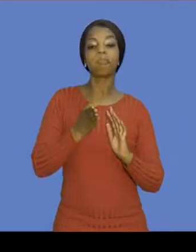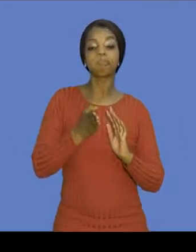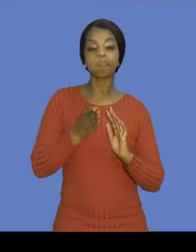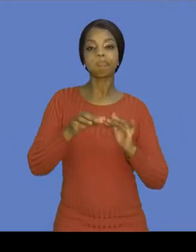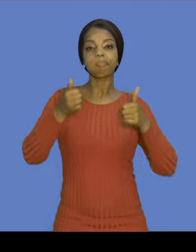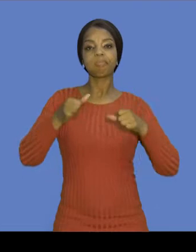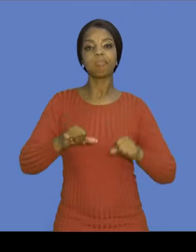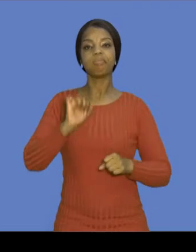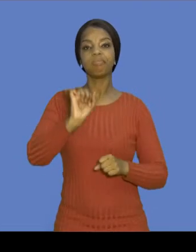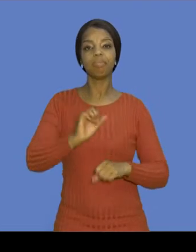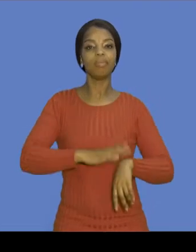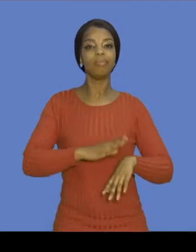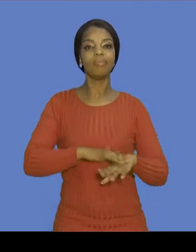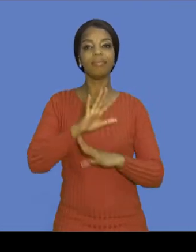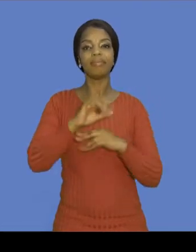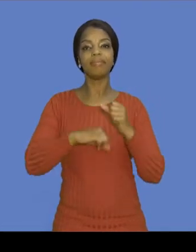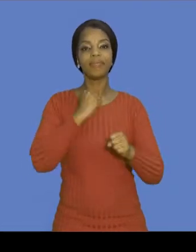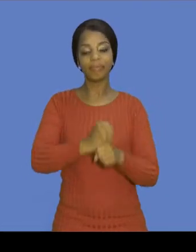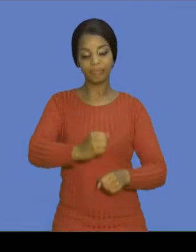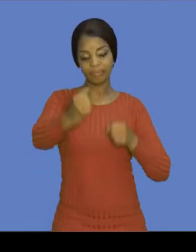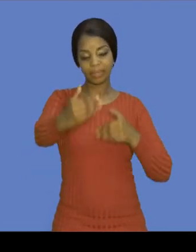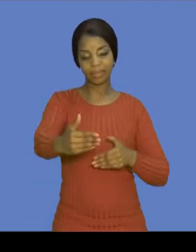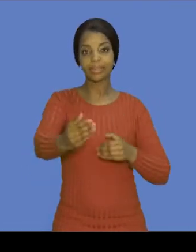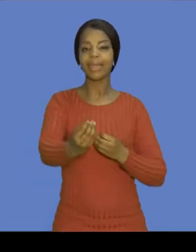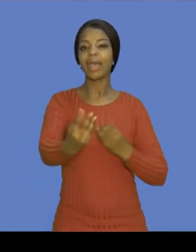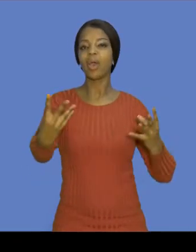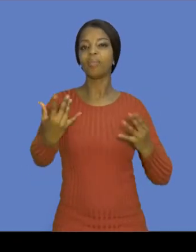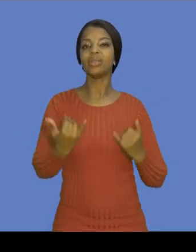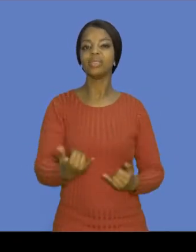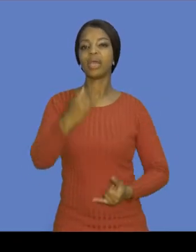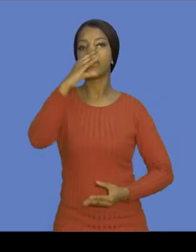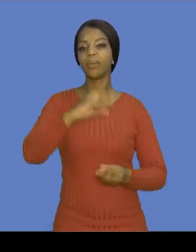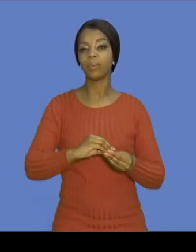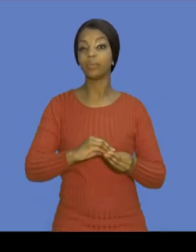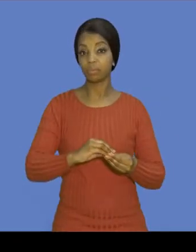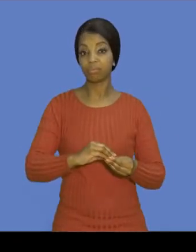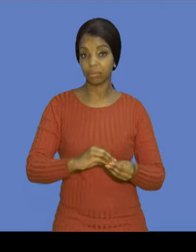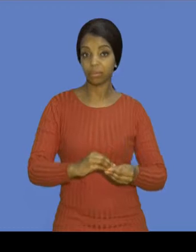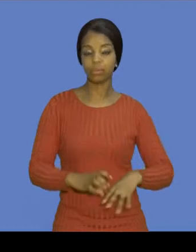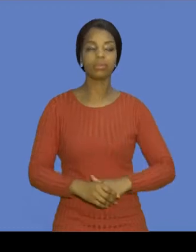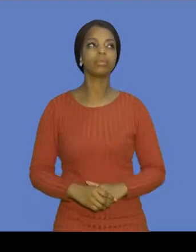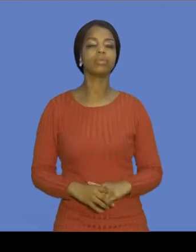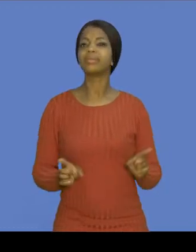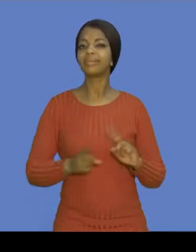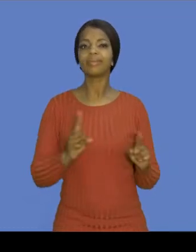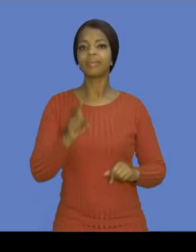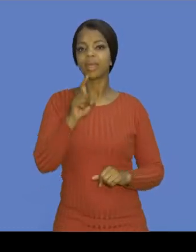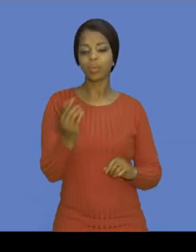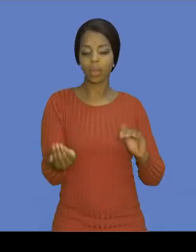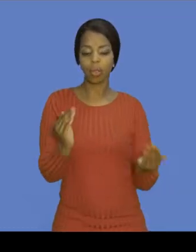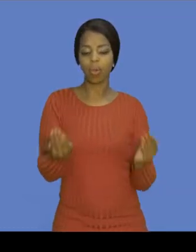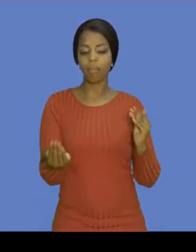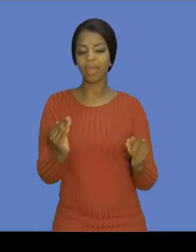duration of her investment, specifically 5 years. But now let's compare this with compound growth and